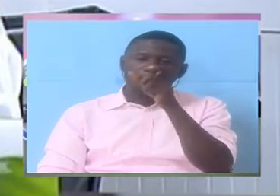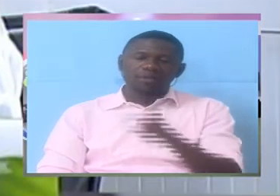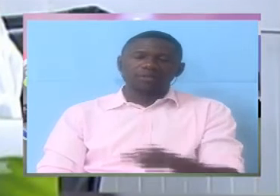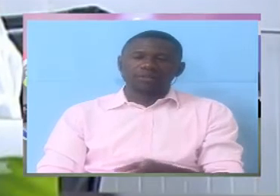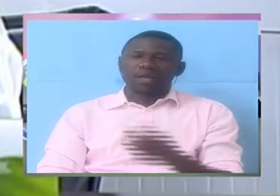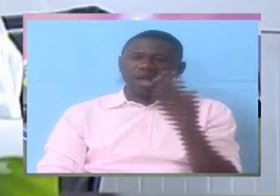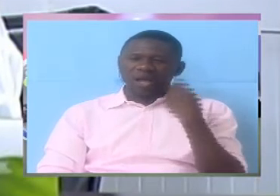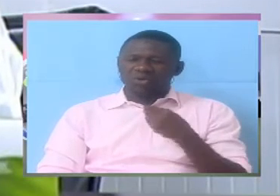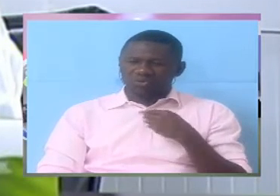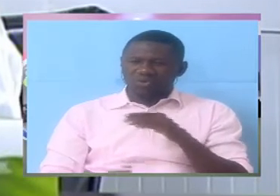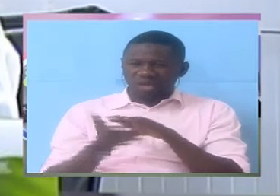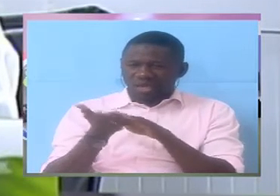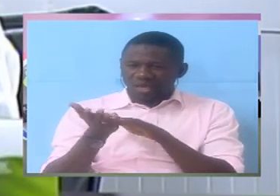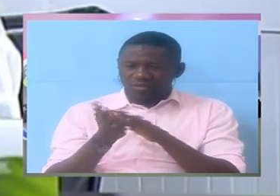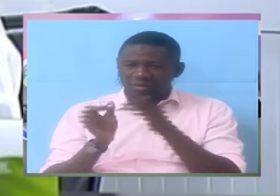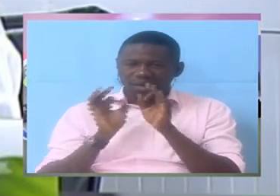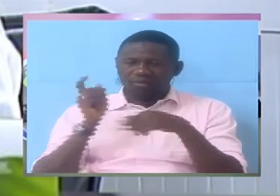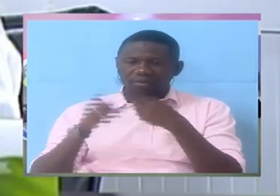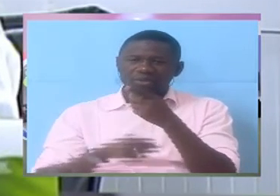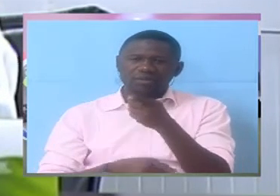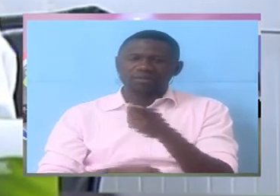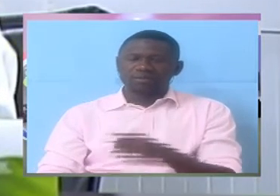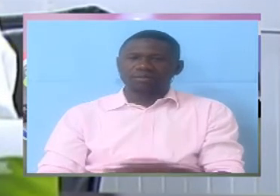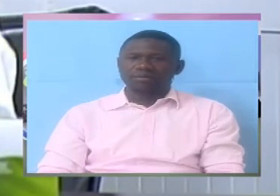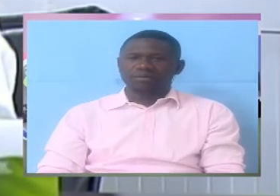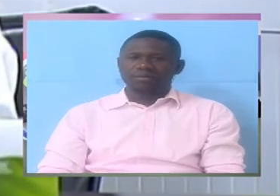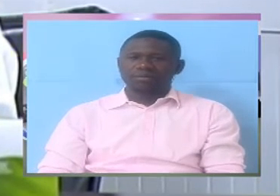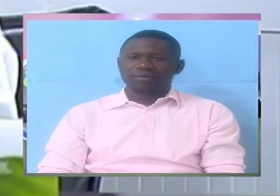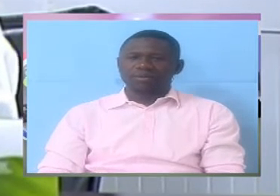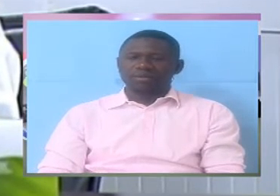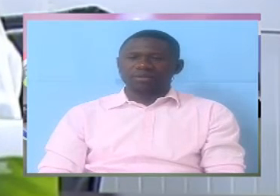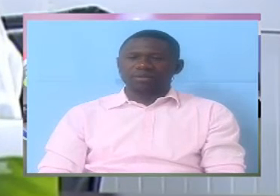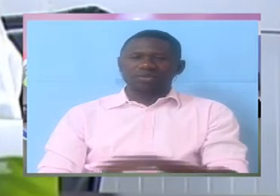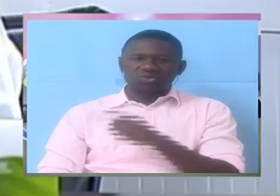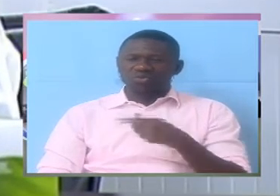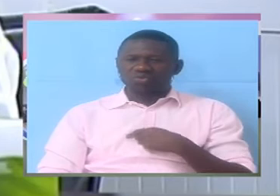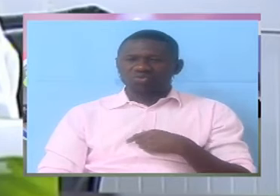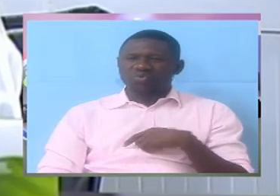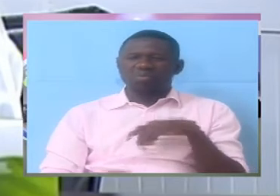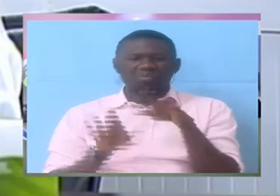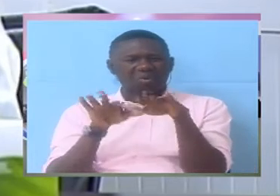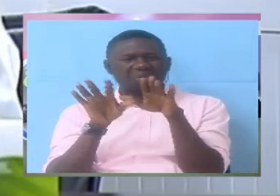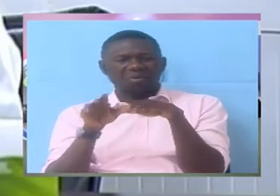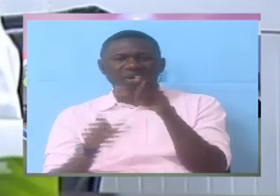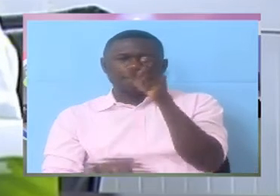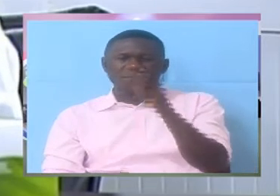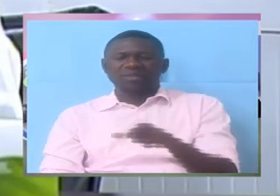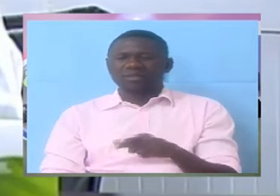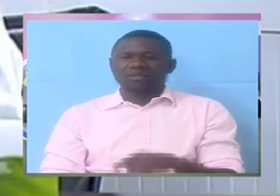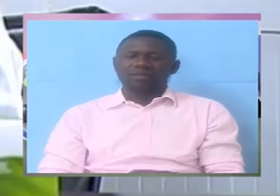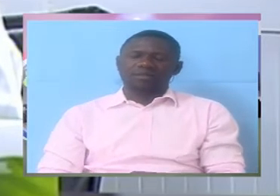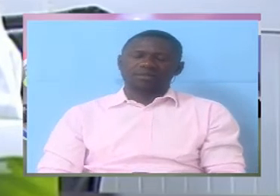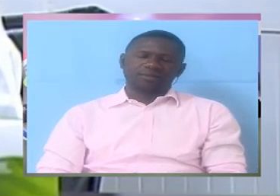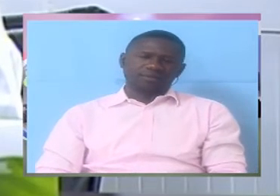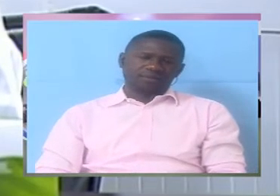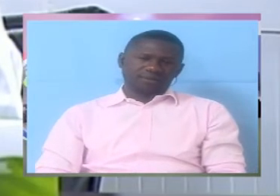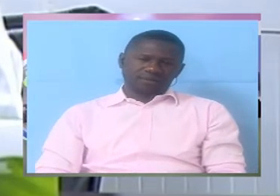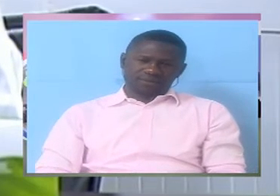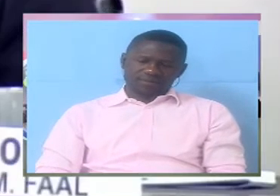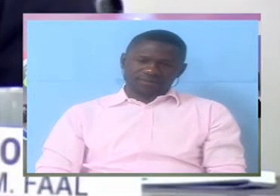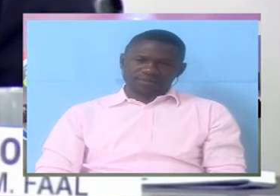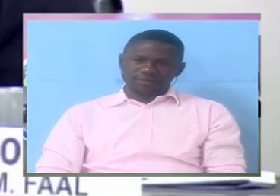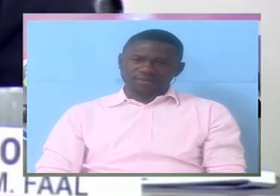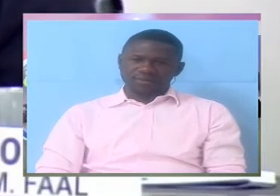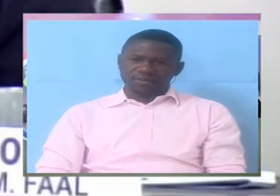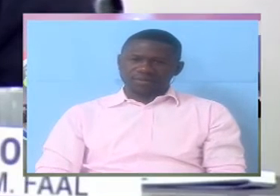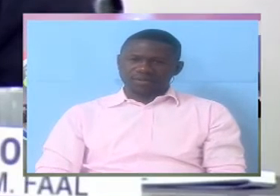How would you describe that? Just to humiliate him, that's all. Isn't